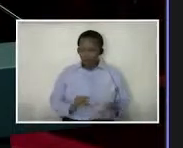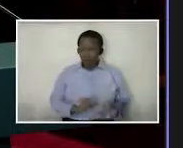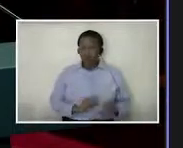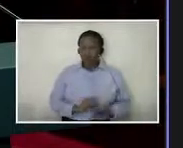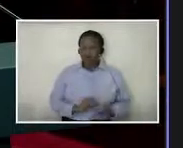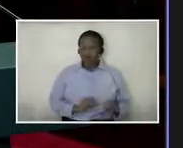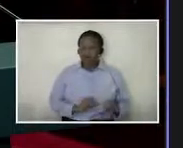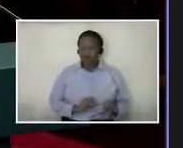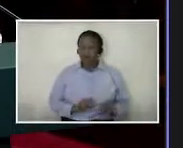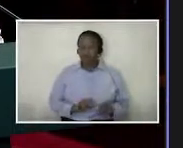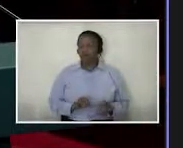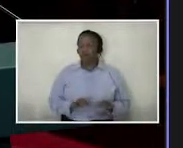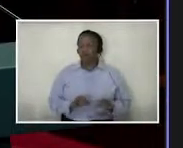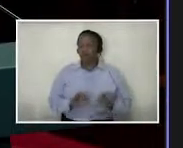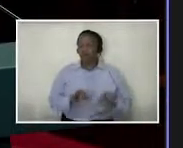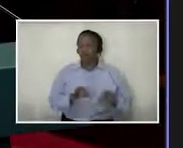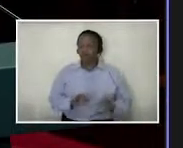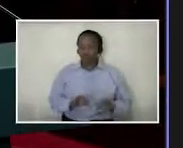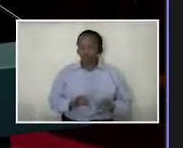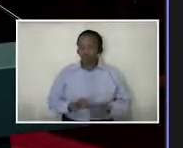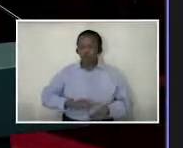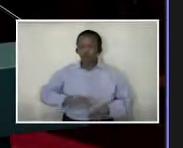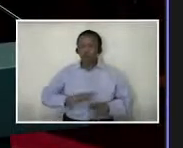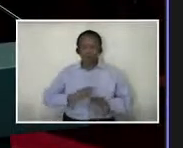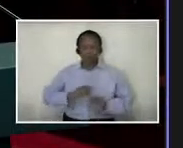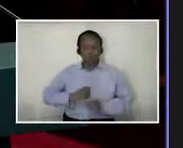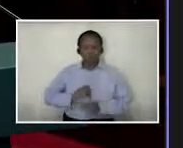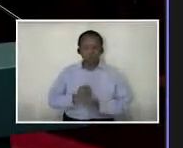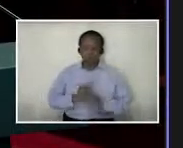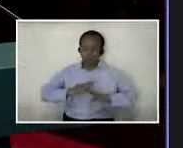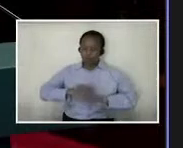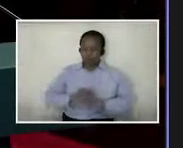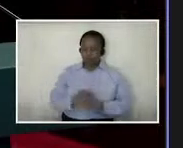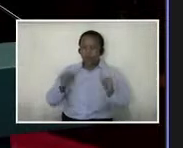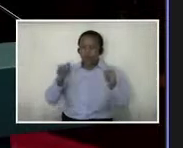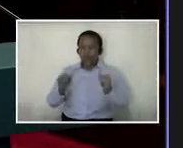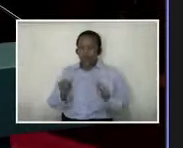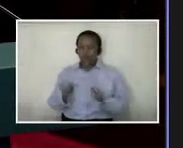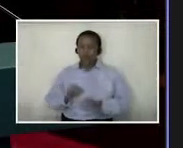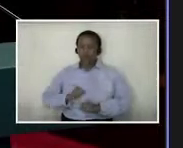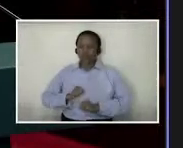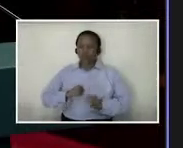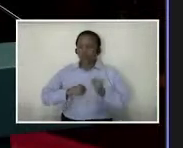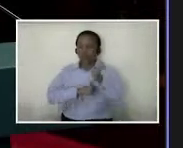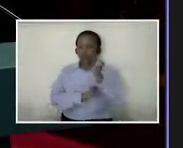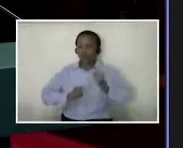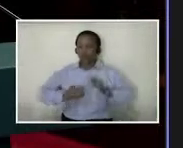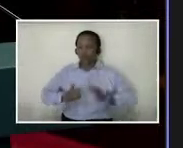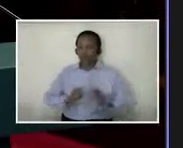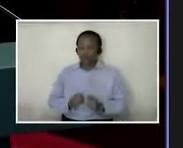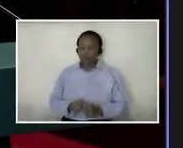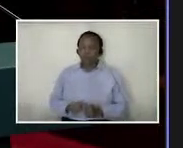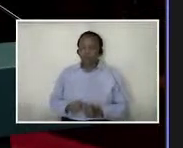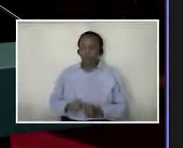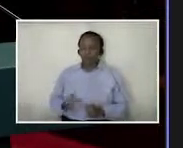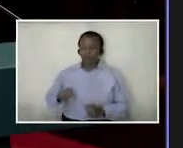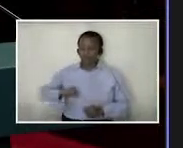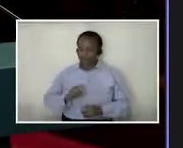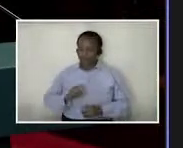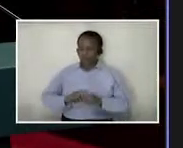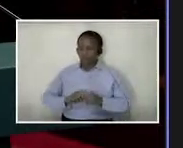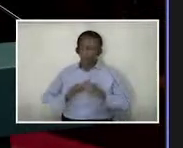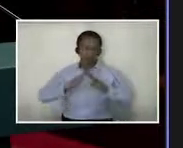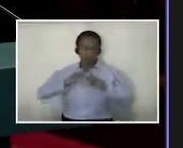function without the accounting officer. Officials who do not qualify are moved